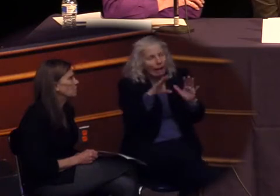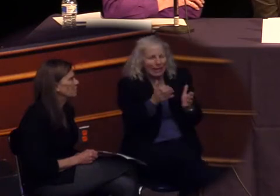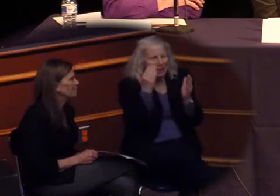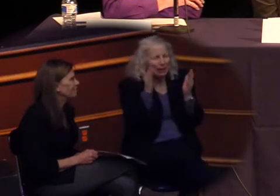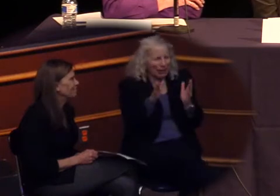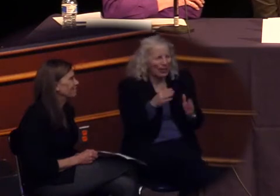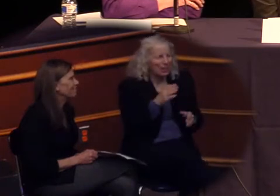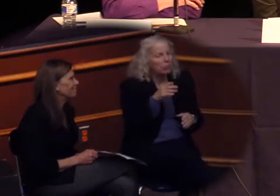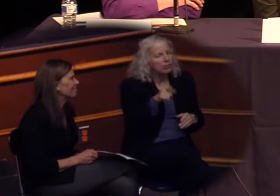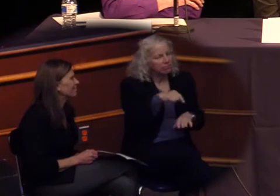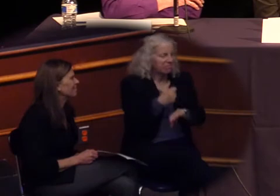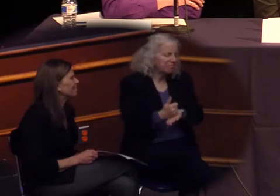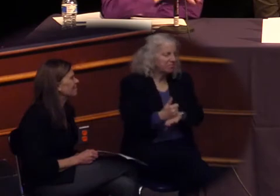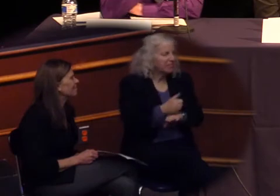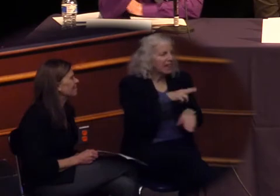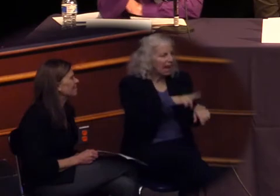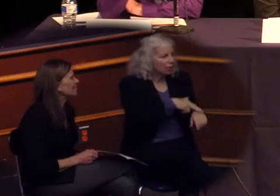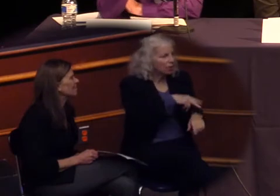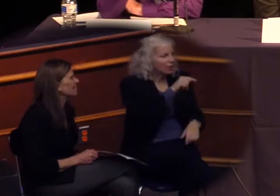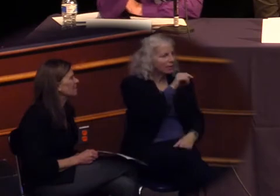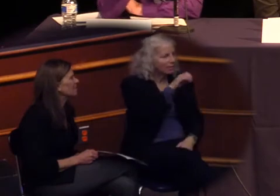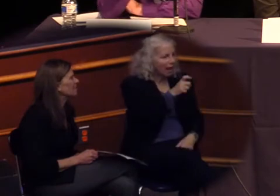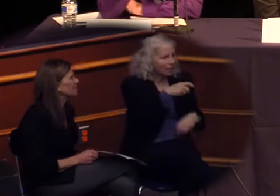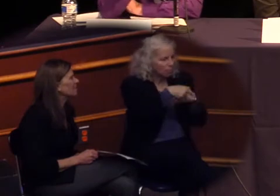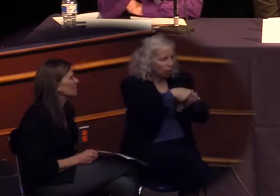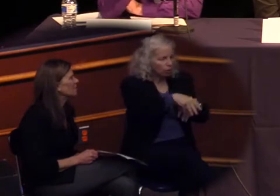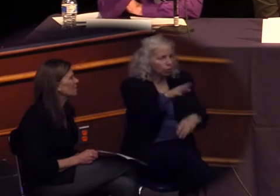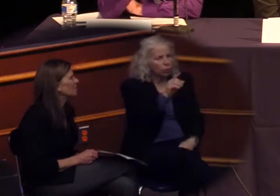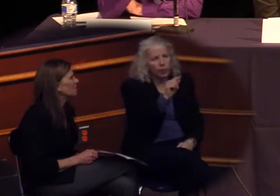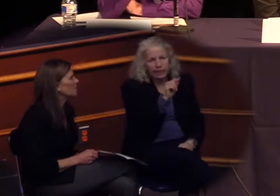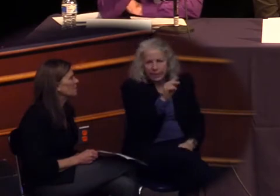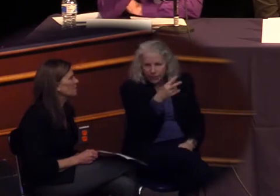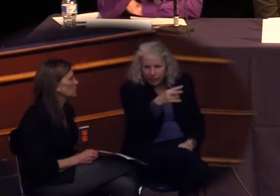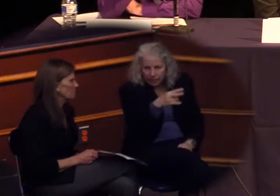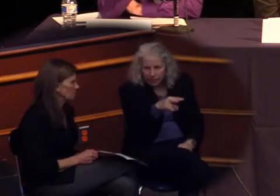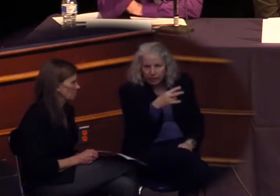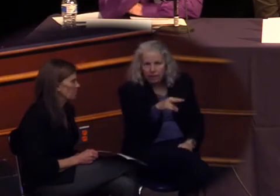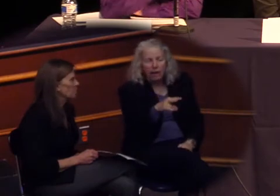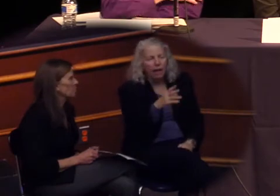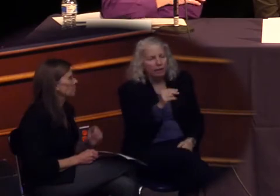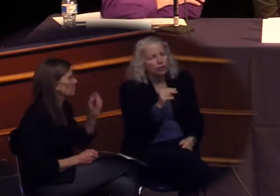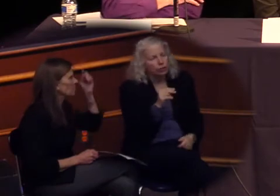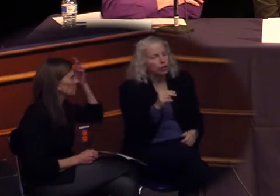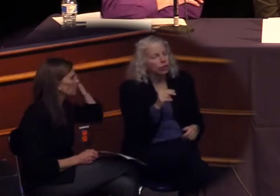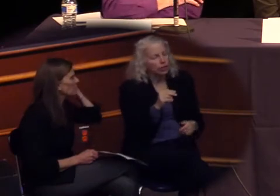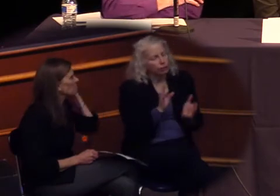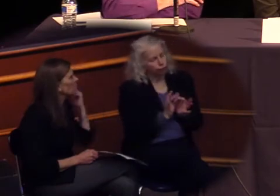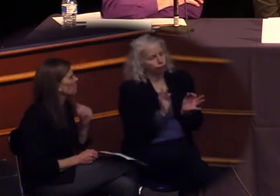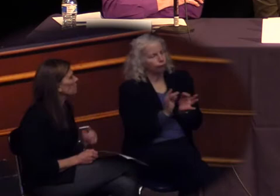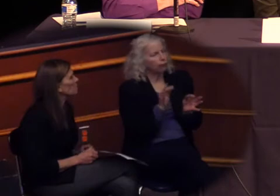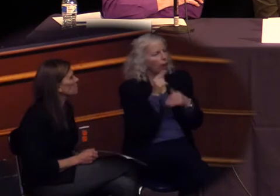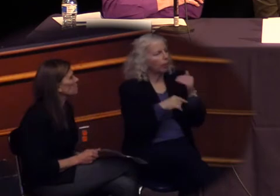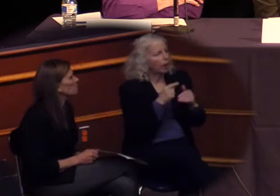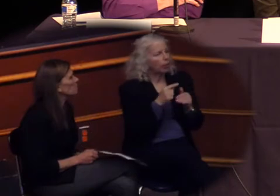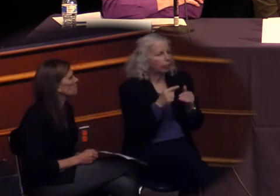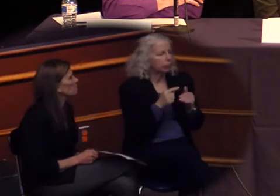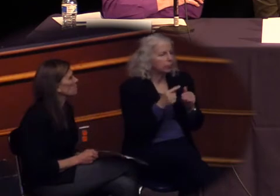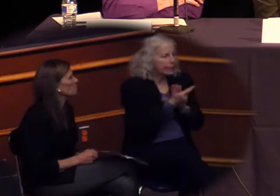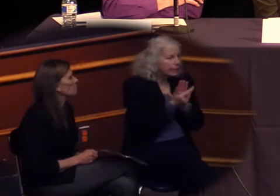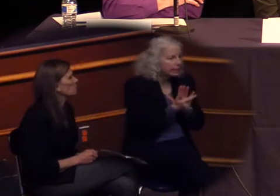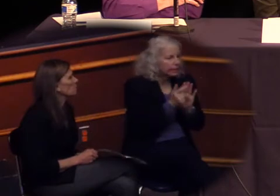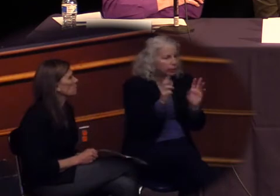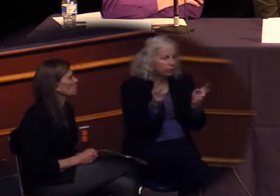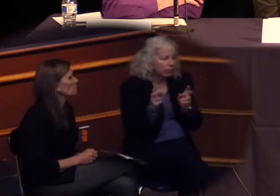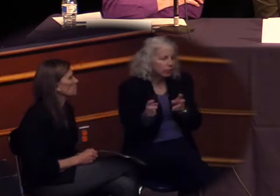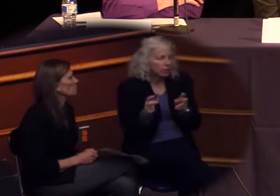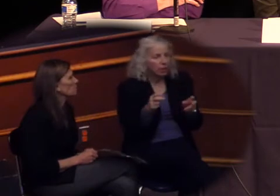of the National Tax March in 2017 and offers legal commentary for various print, digital,